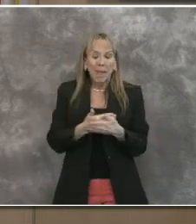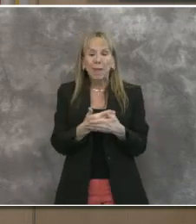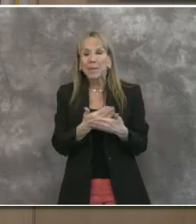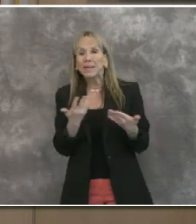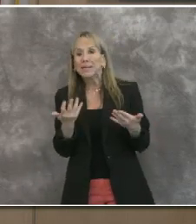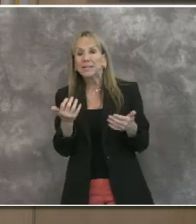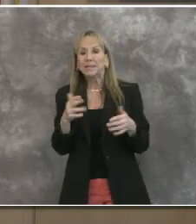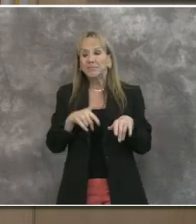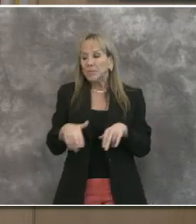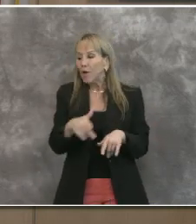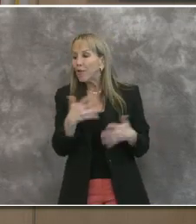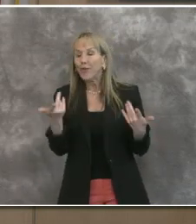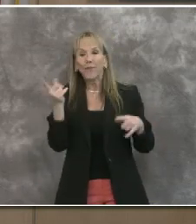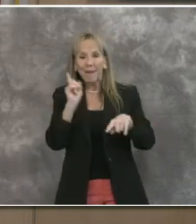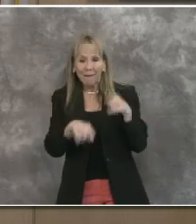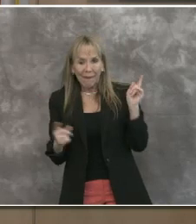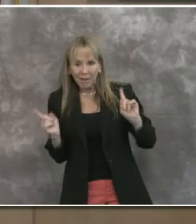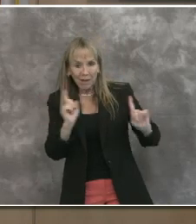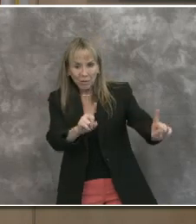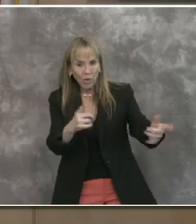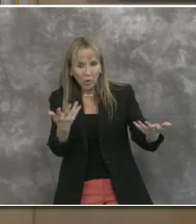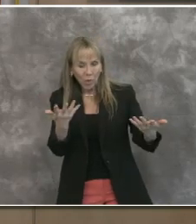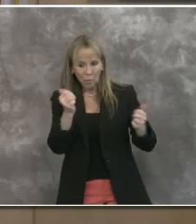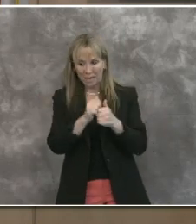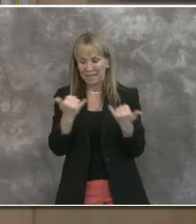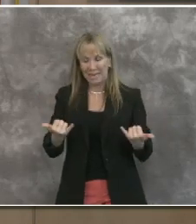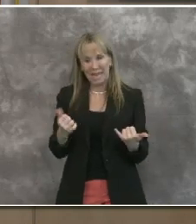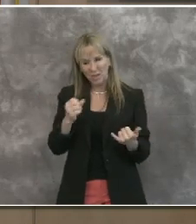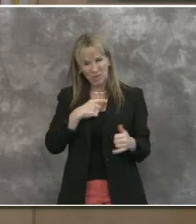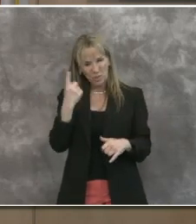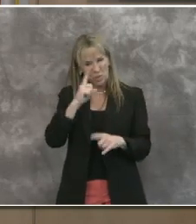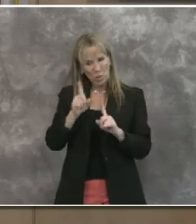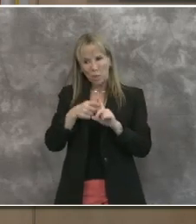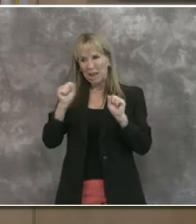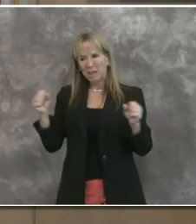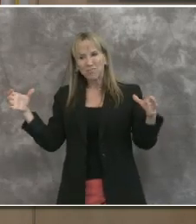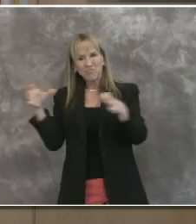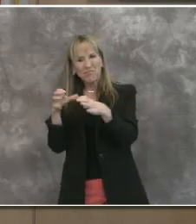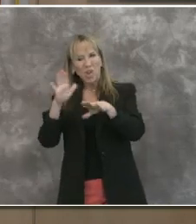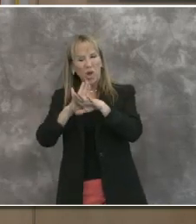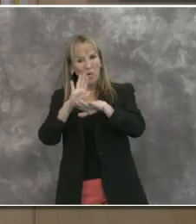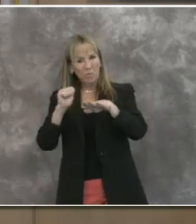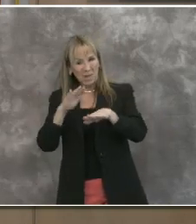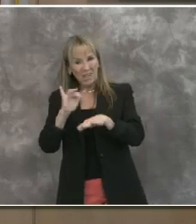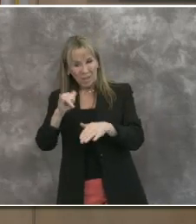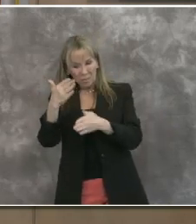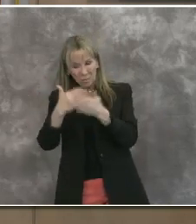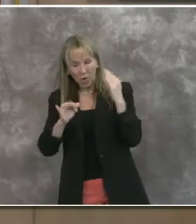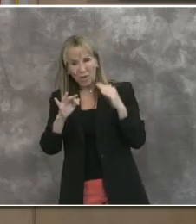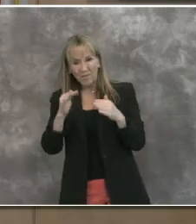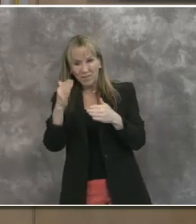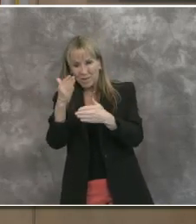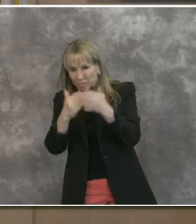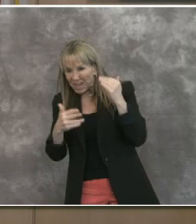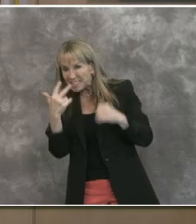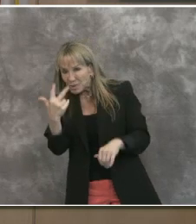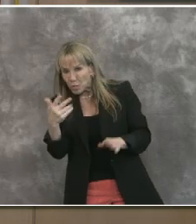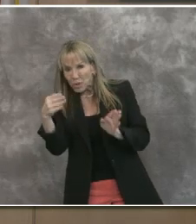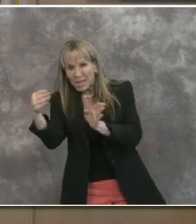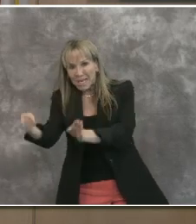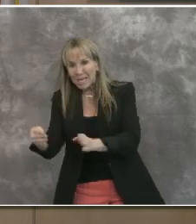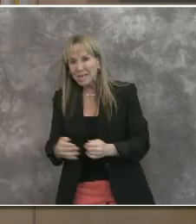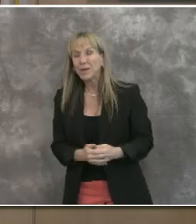current restrictions. So is this part of phase 3? And any information on that would be appreciated. Well, Rachel, we want to lift